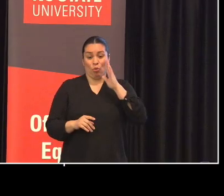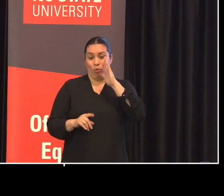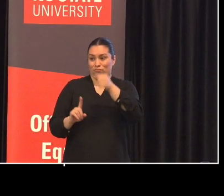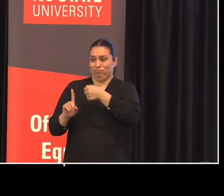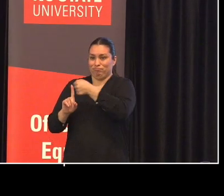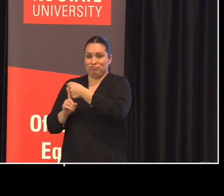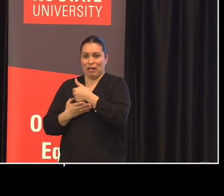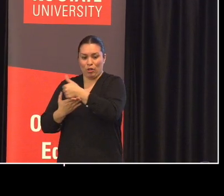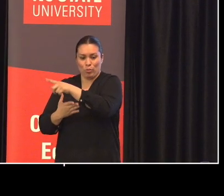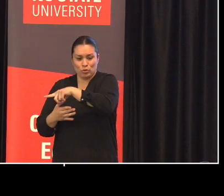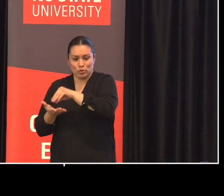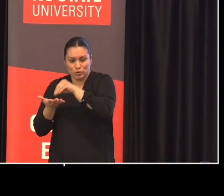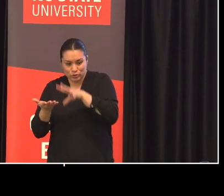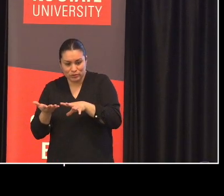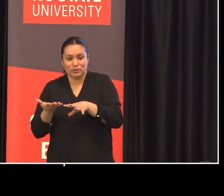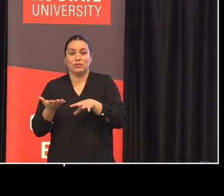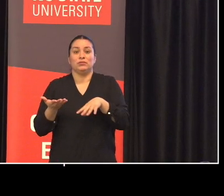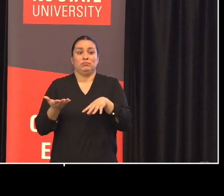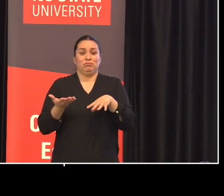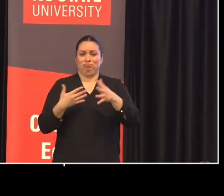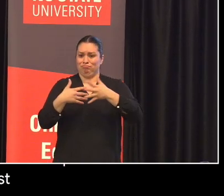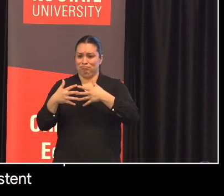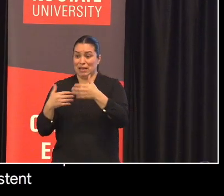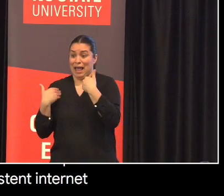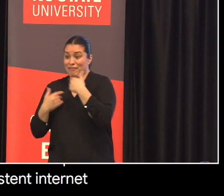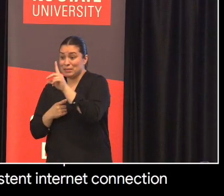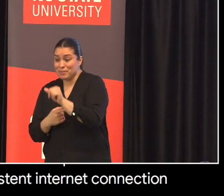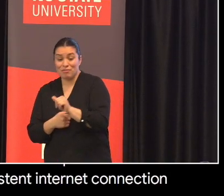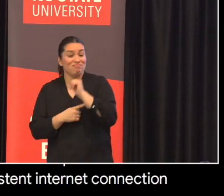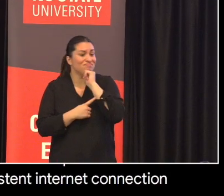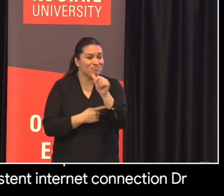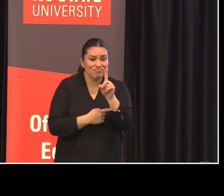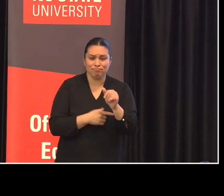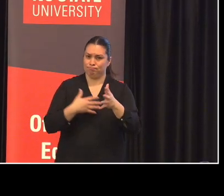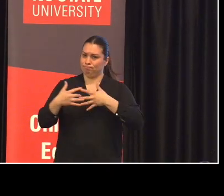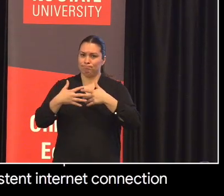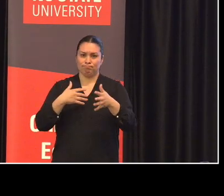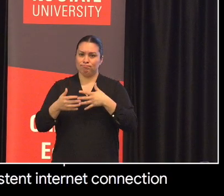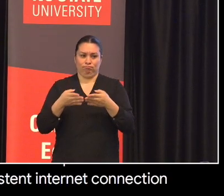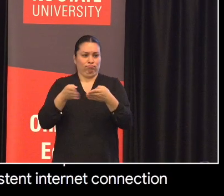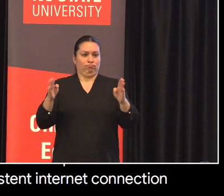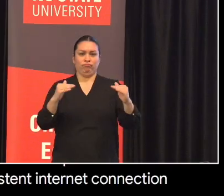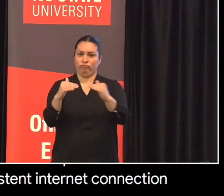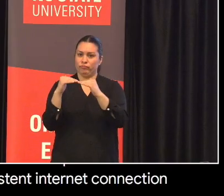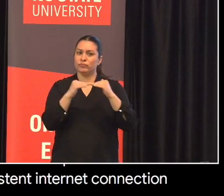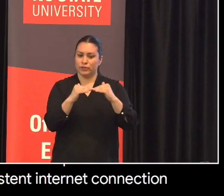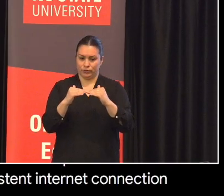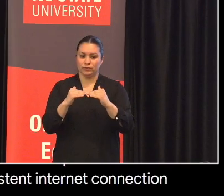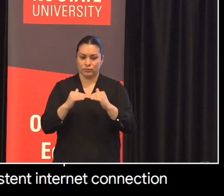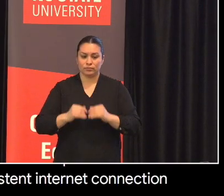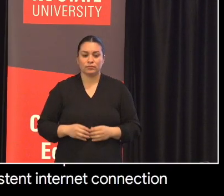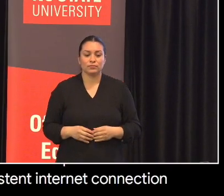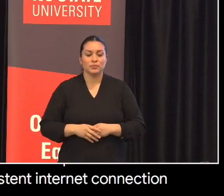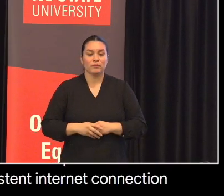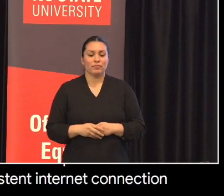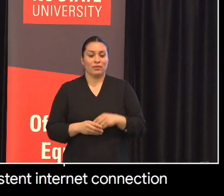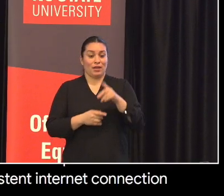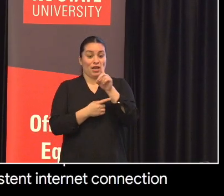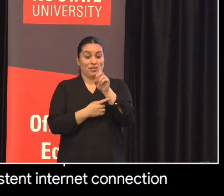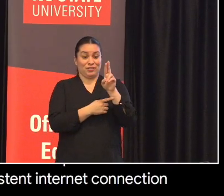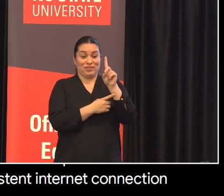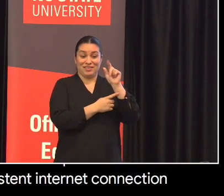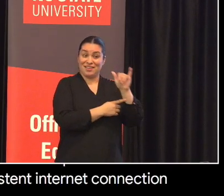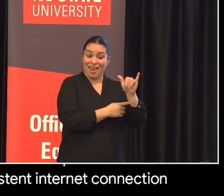barriers for students who may have an inconsistent internet connection. Dr. Day earlier was talking about how the Wi-Fi is not really Wi-Fi-ing.